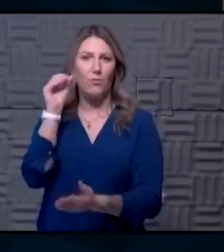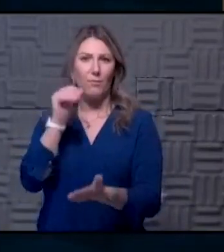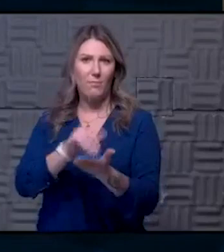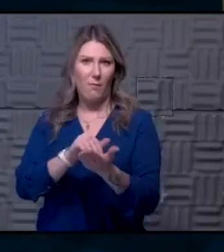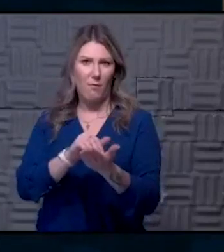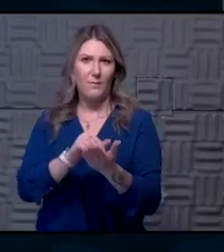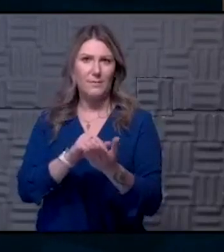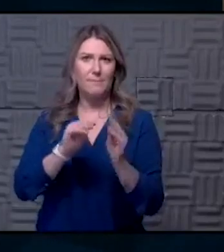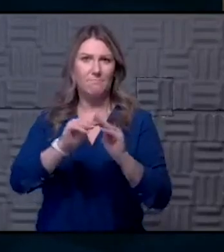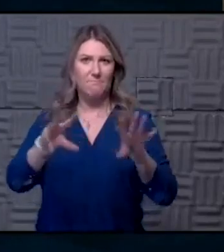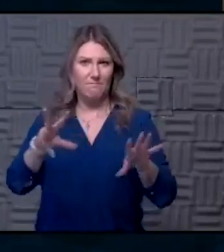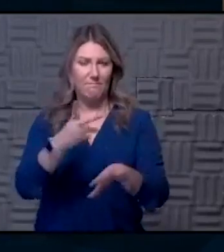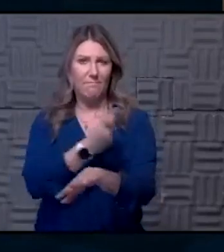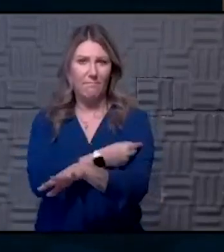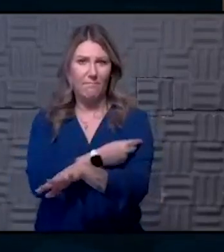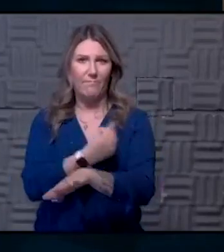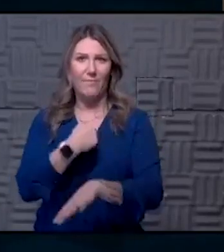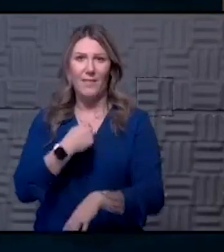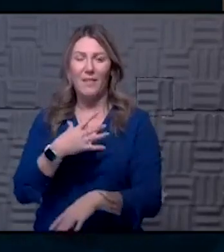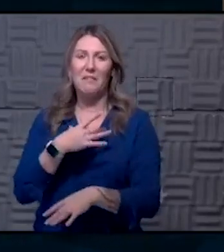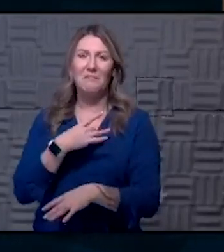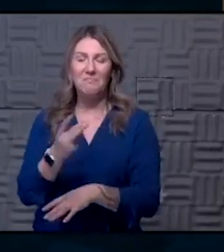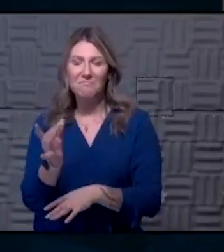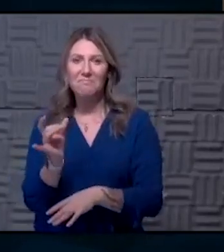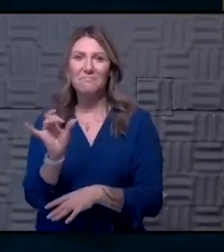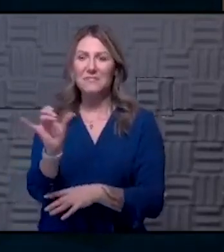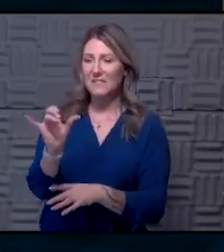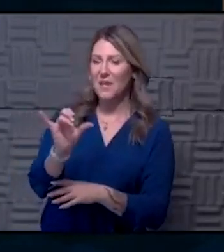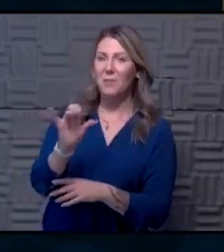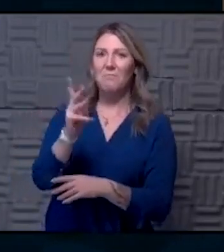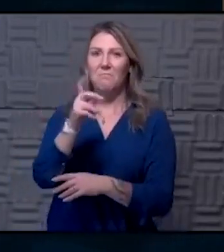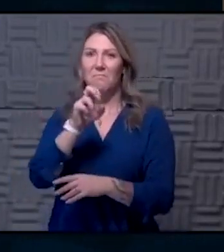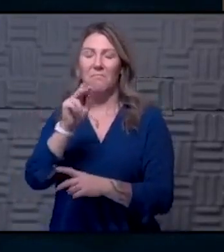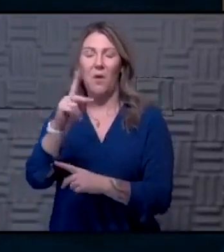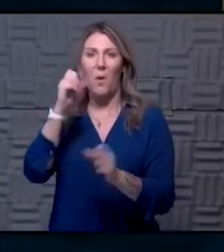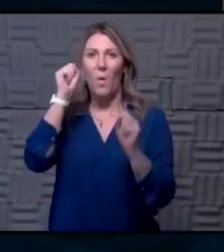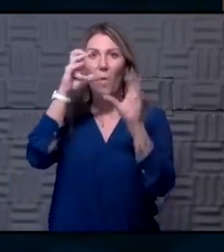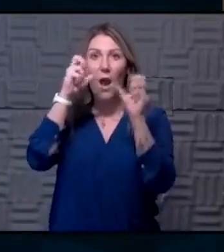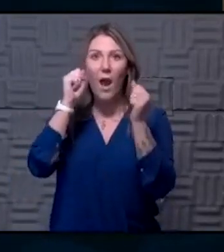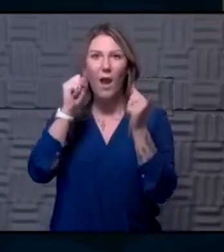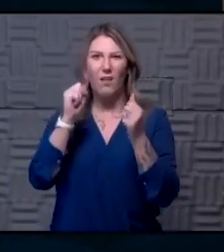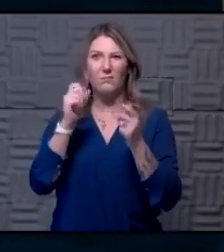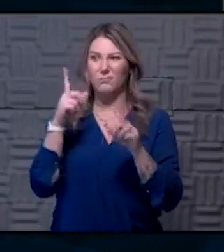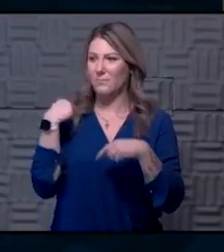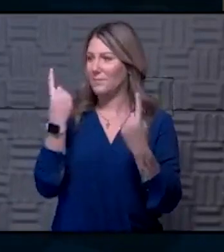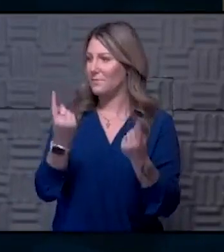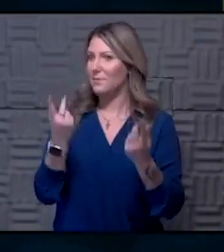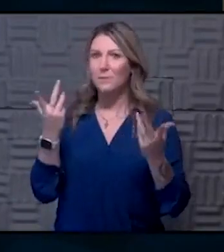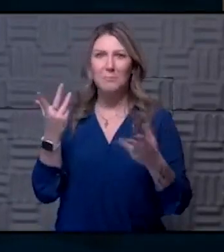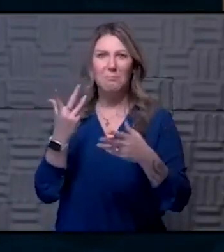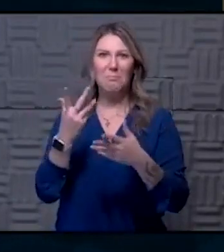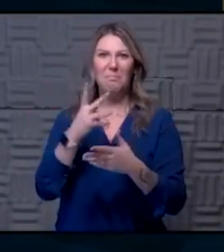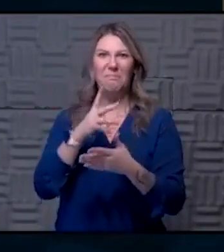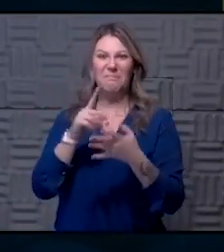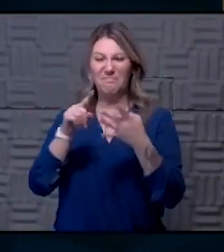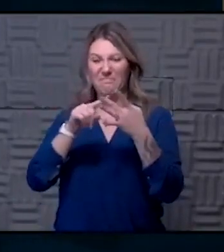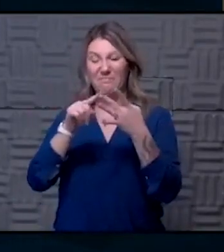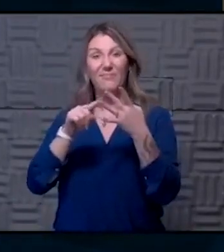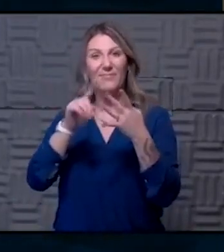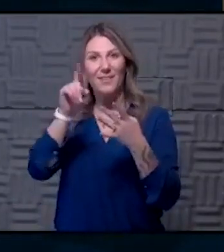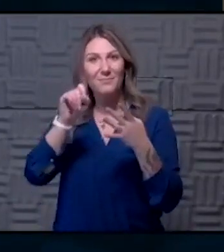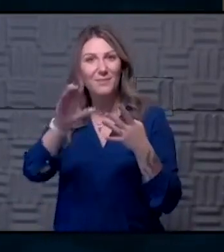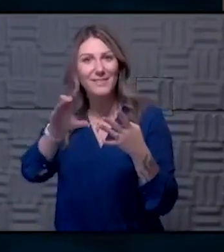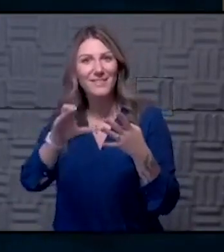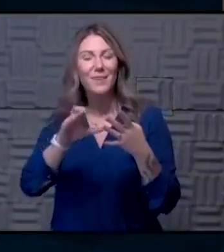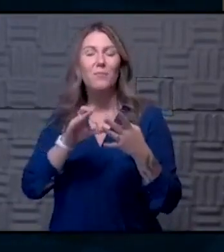now. I, like Mark, find it unbelievable that we've been doing this since mid-December, but